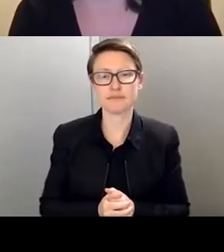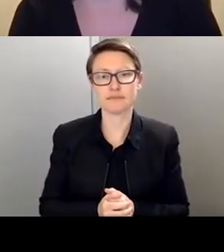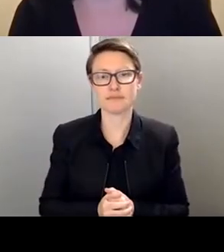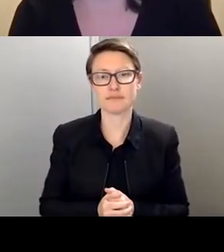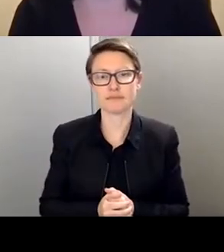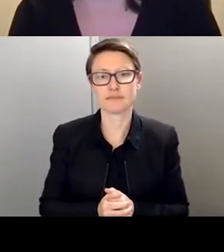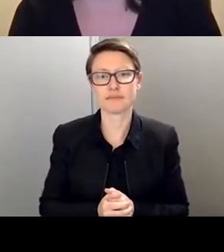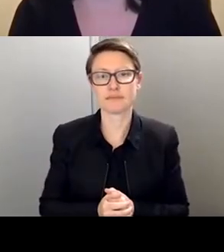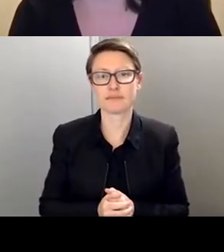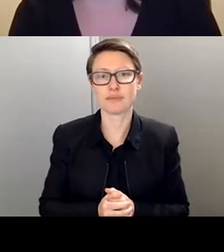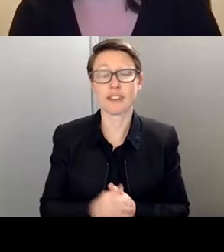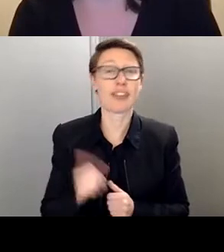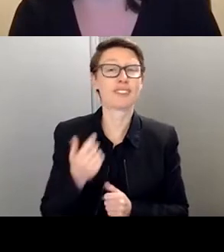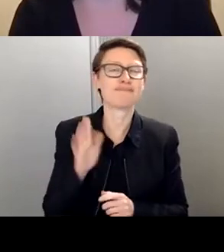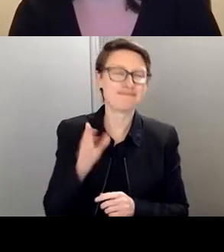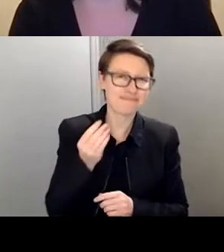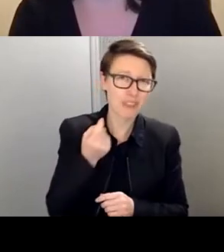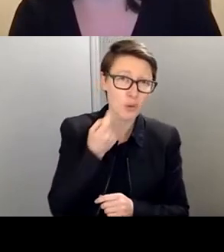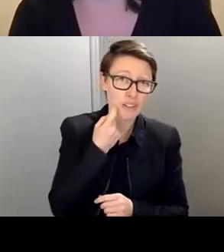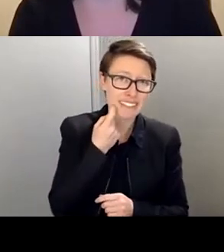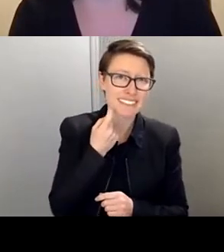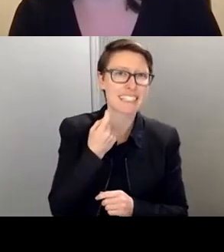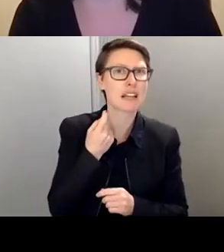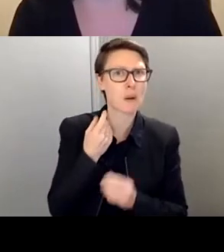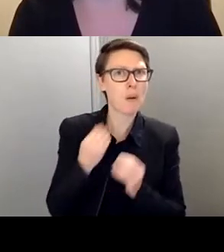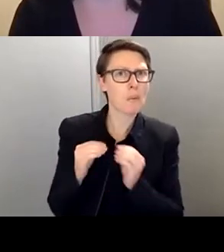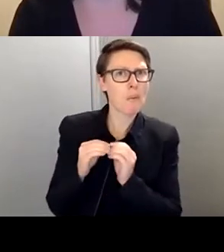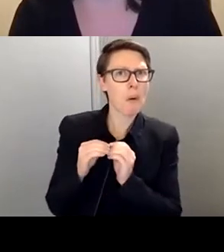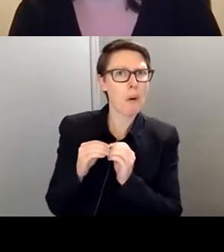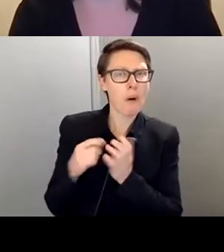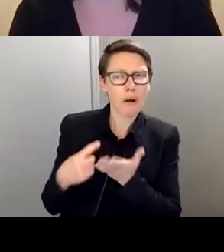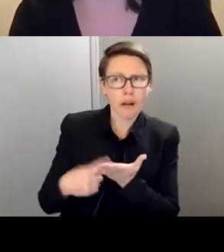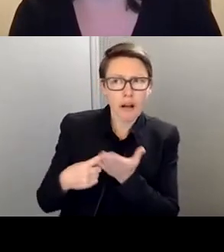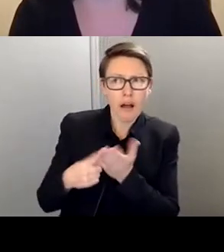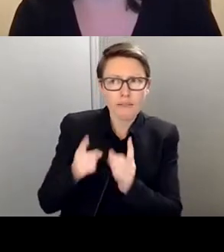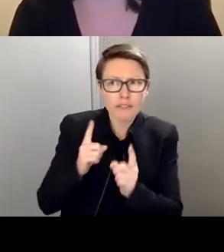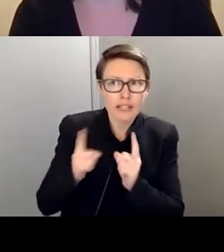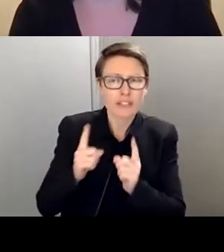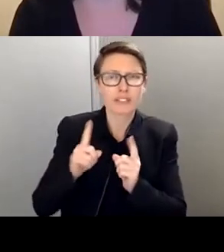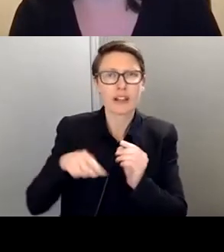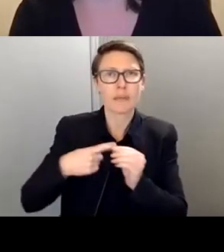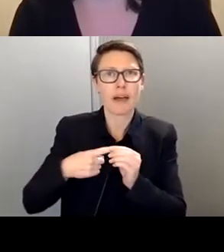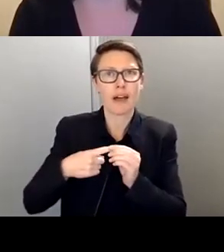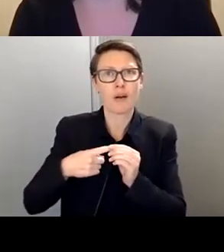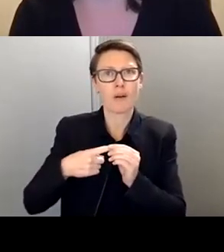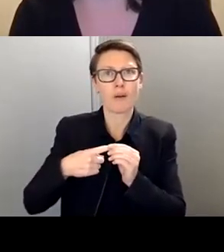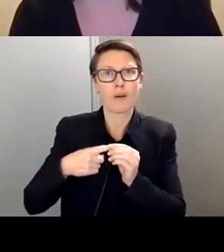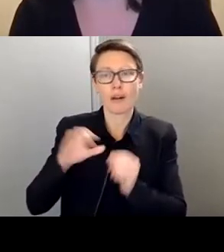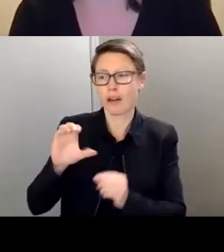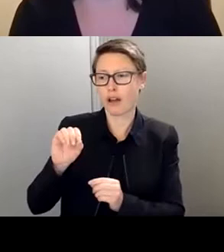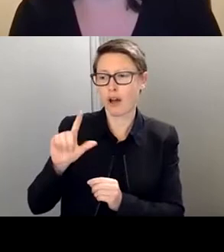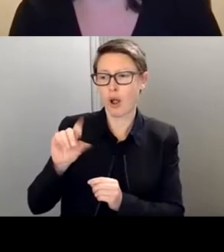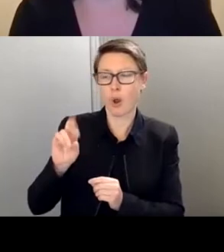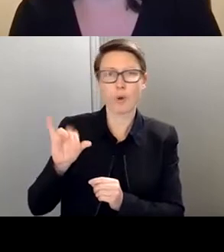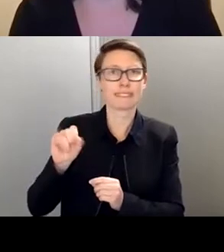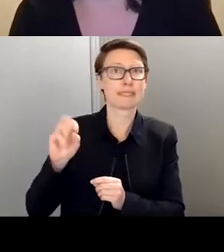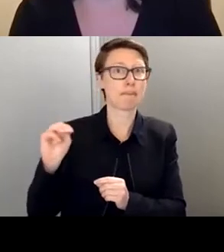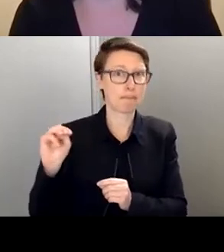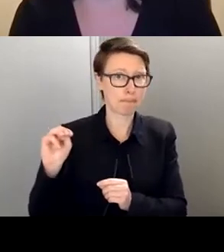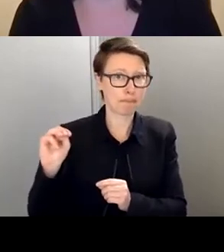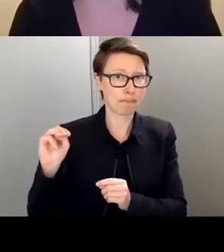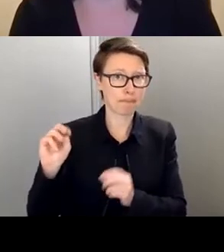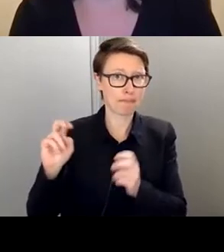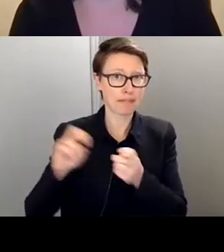because recently there's been sort of more conversation again around the colorism issue from the